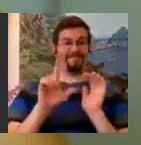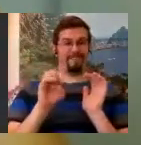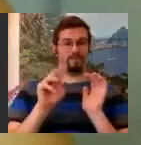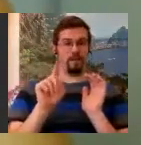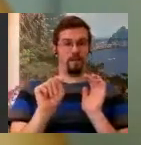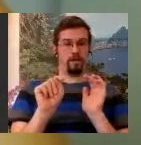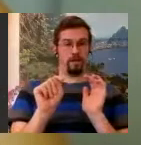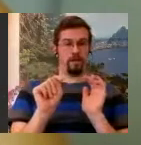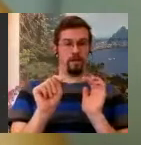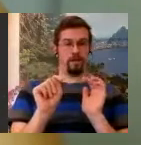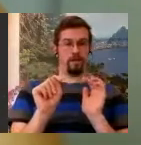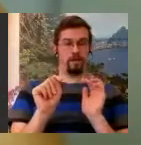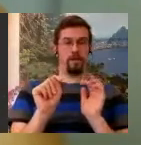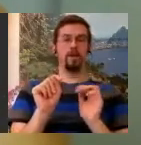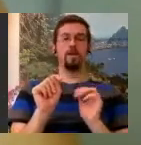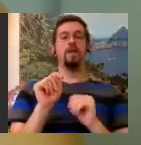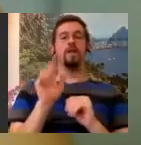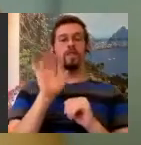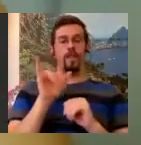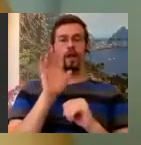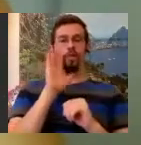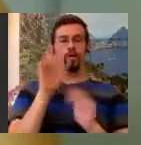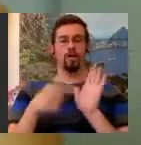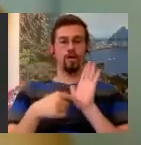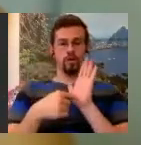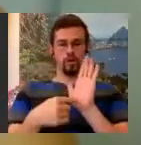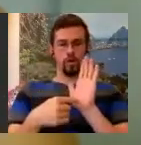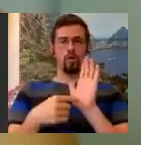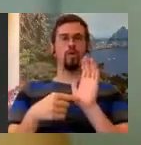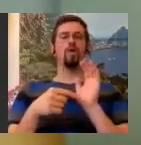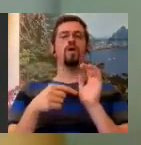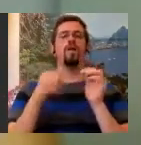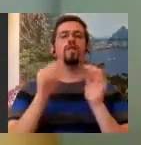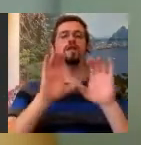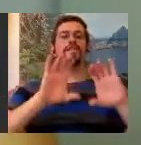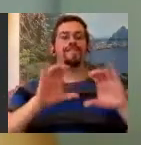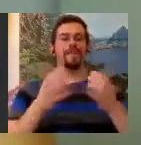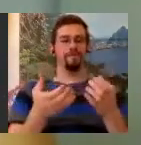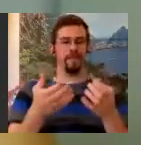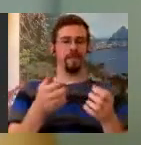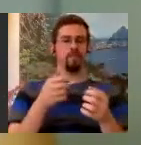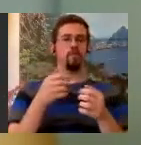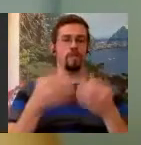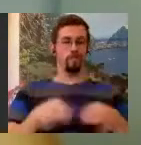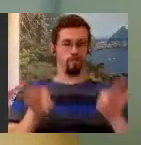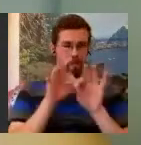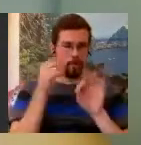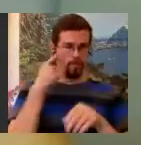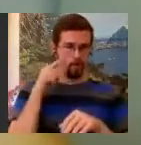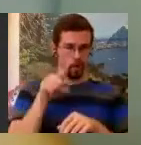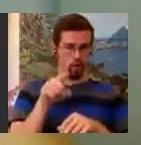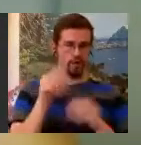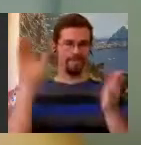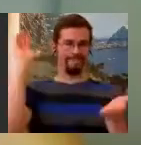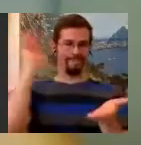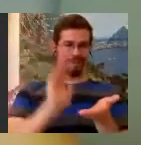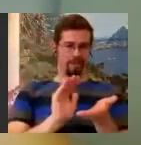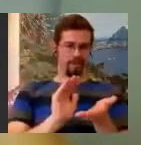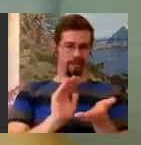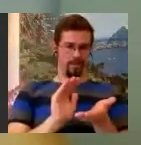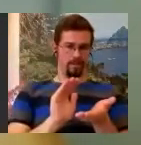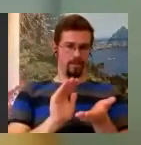is proposed to you is smaller. And at the end, of course, it is